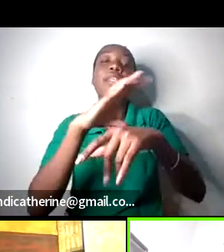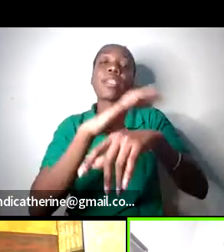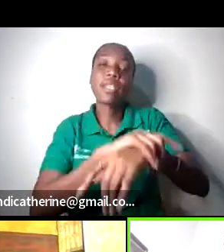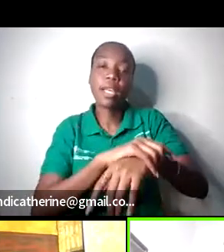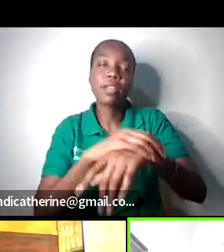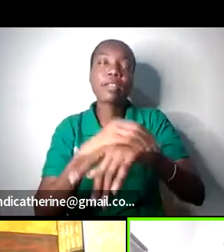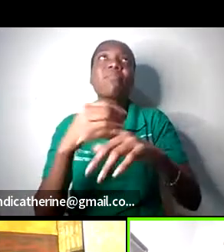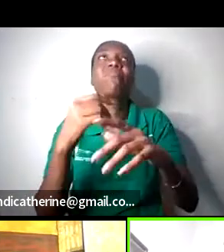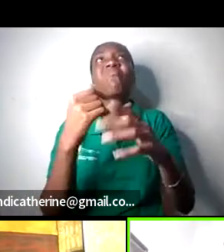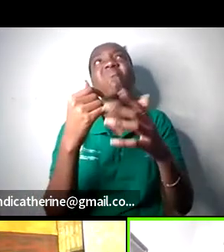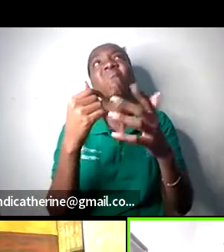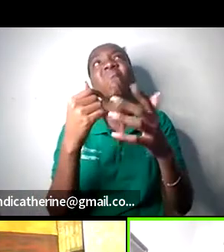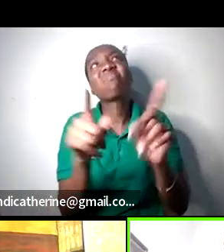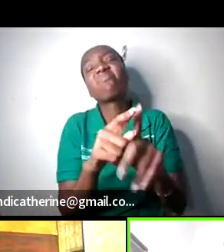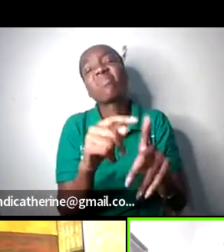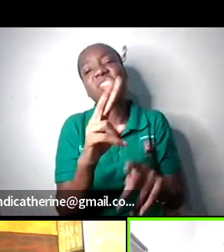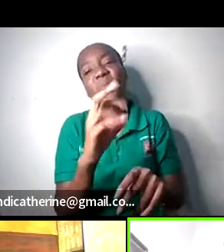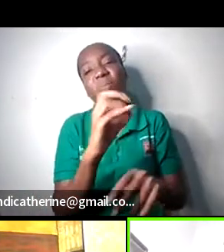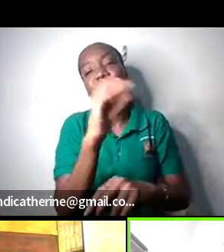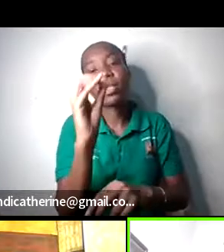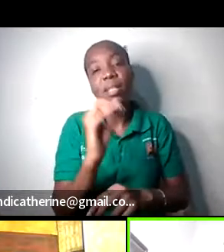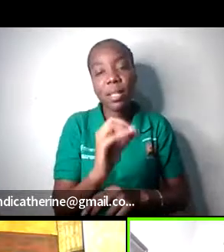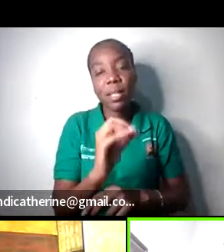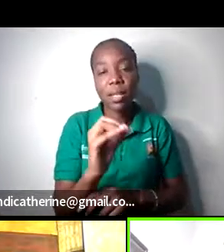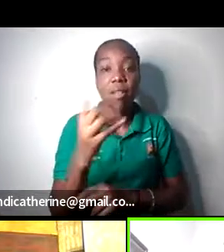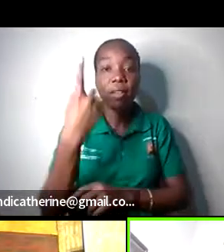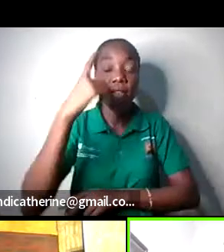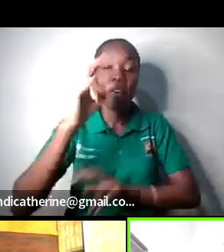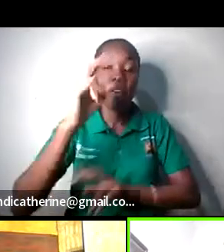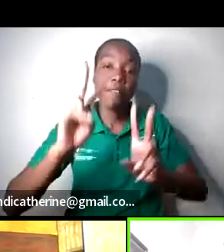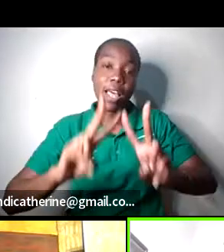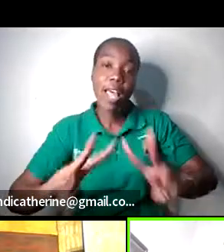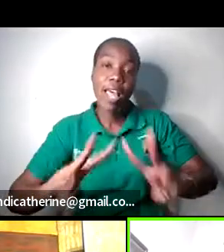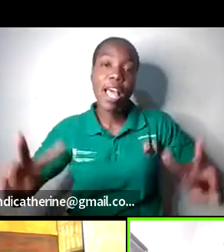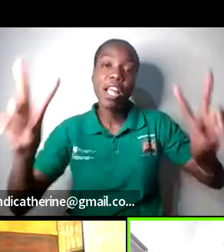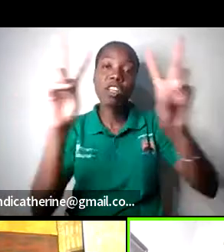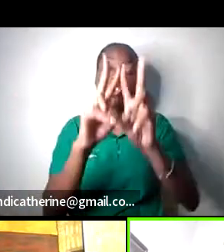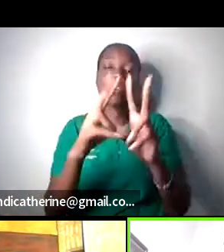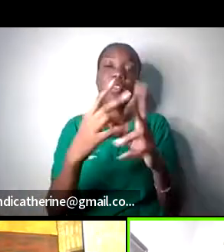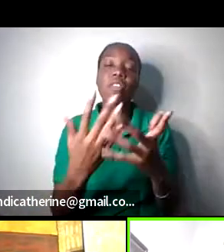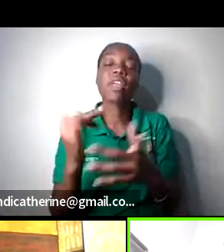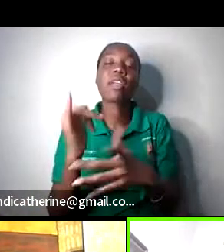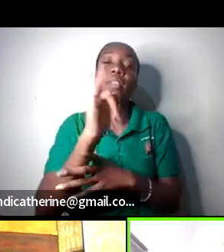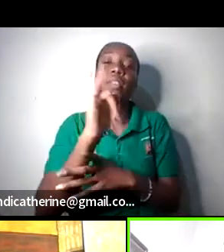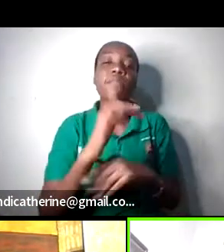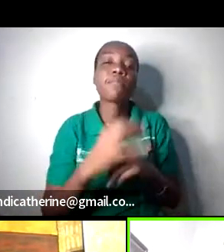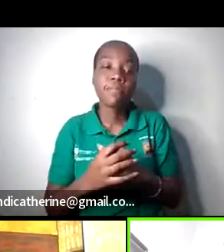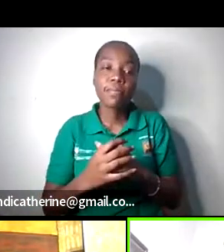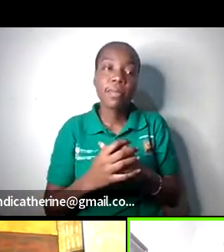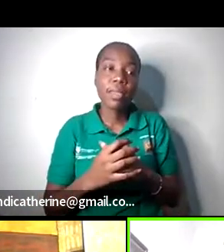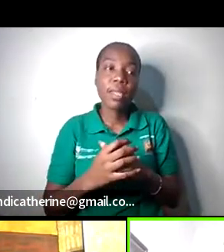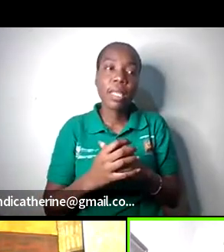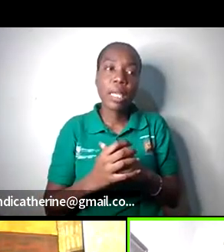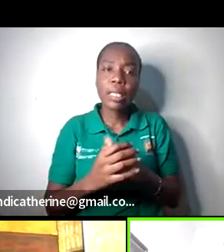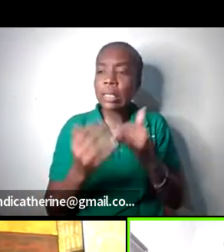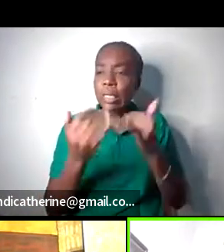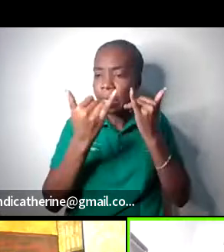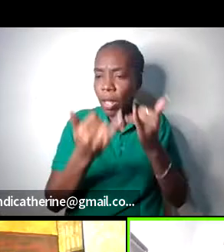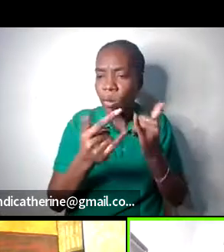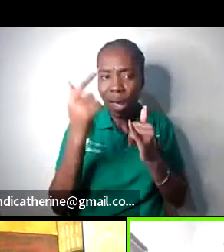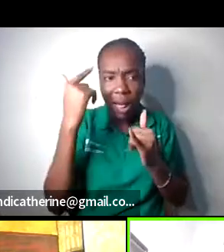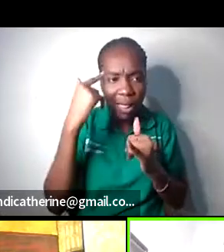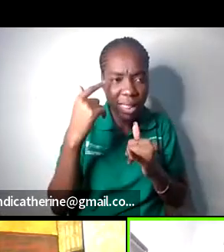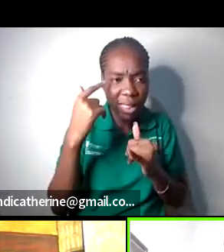2% of what the ultimate value of that commodity is. Now, it is not how accurate